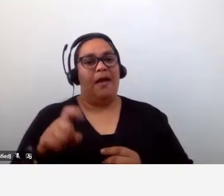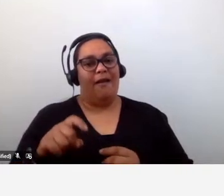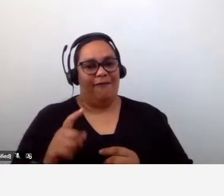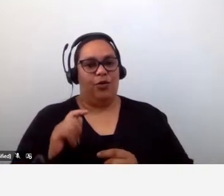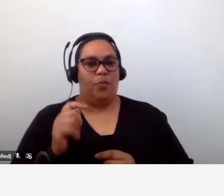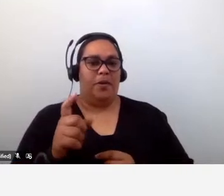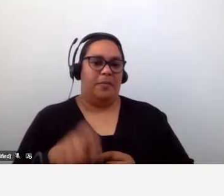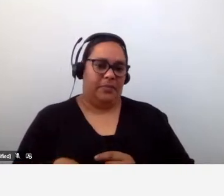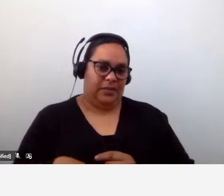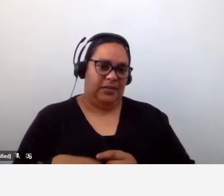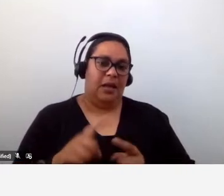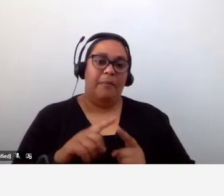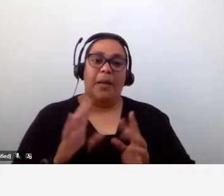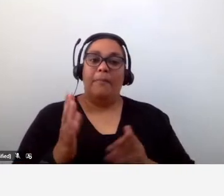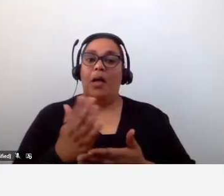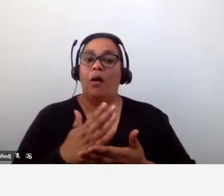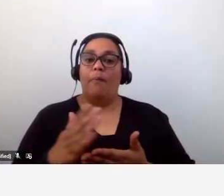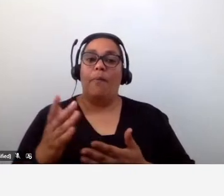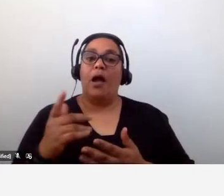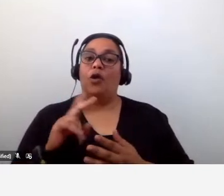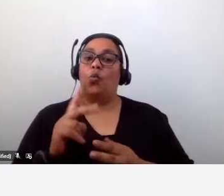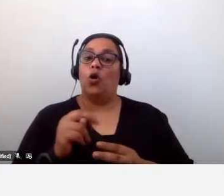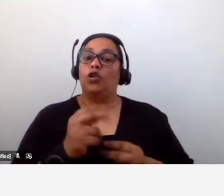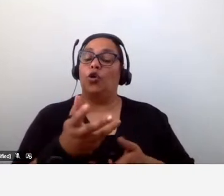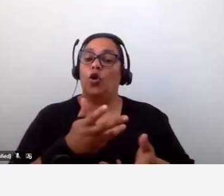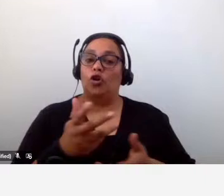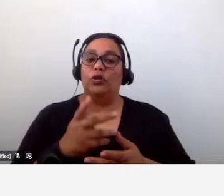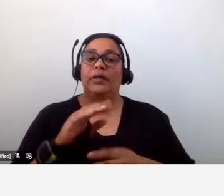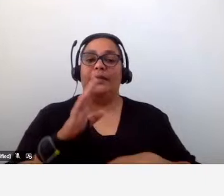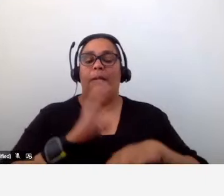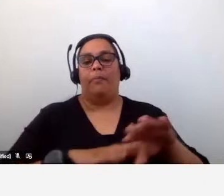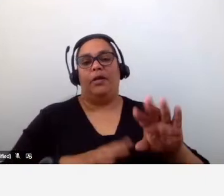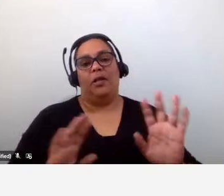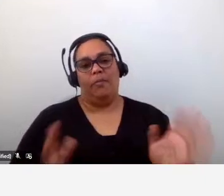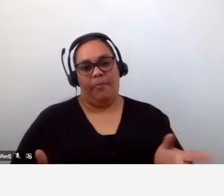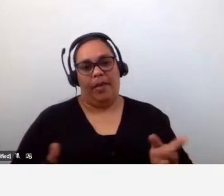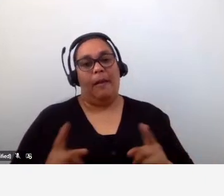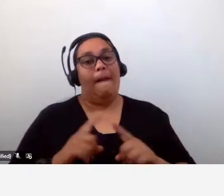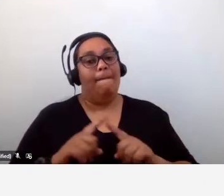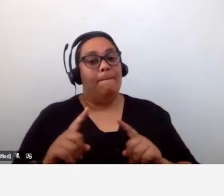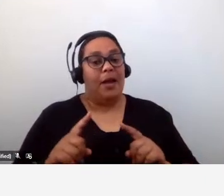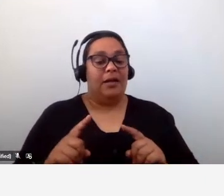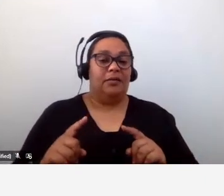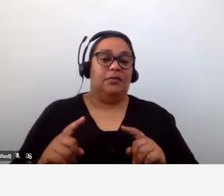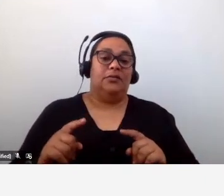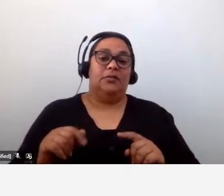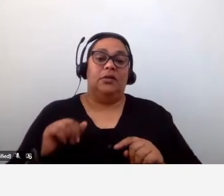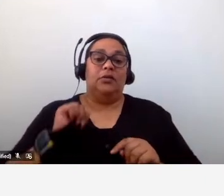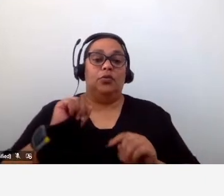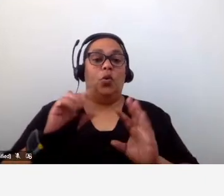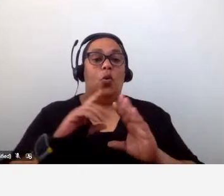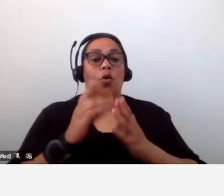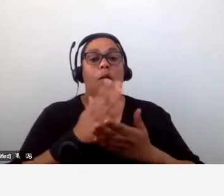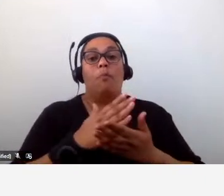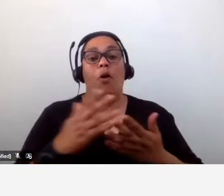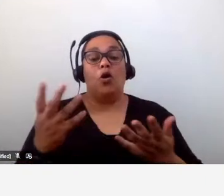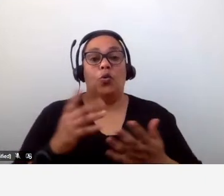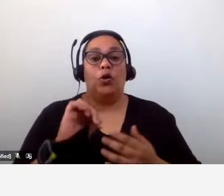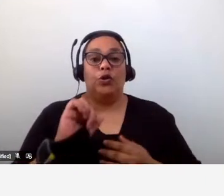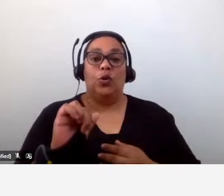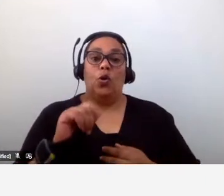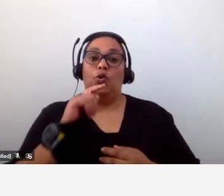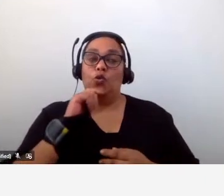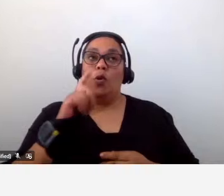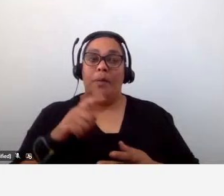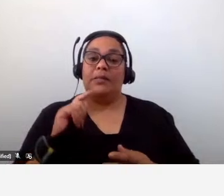paid. The only part that is negotiable is the penalties, but the part where VAT is due,